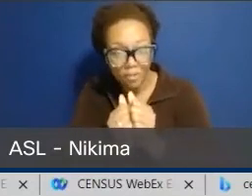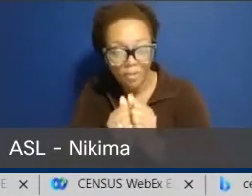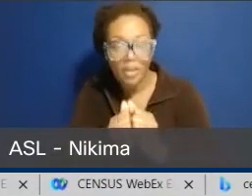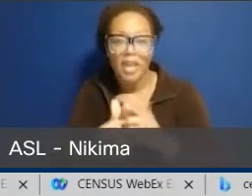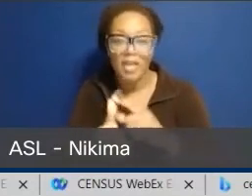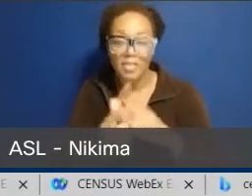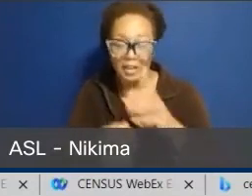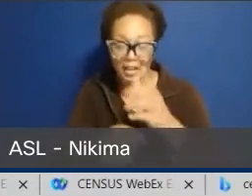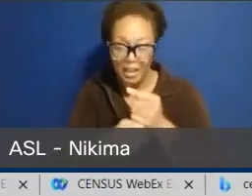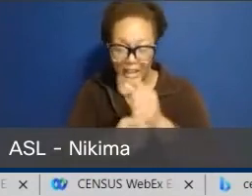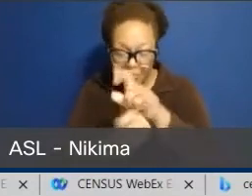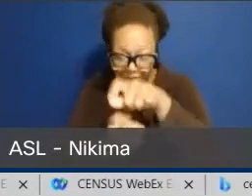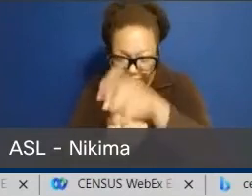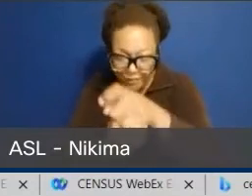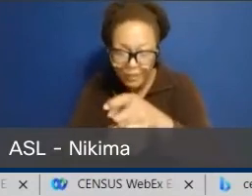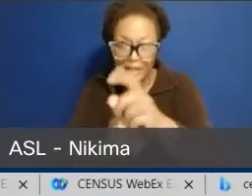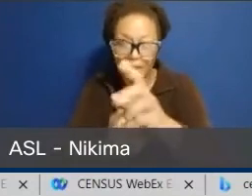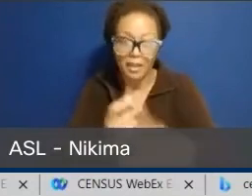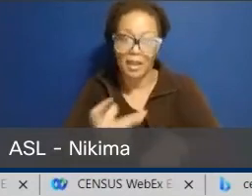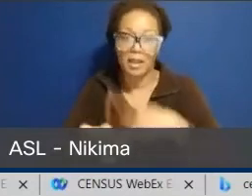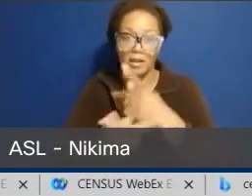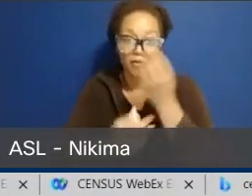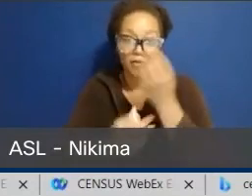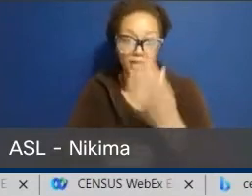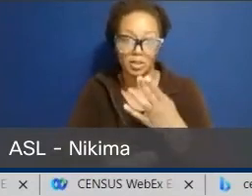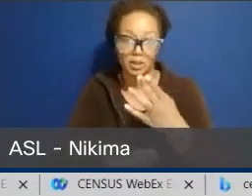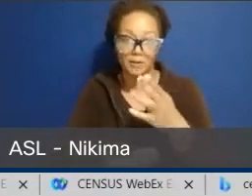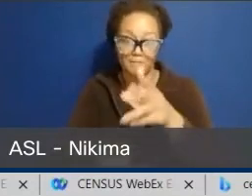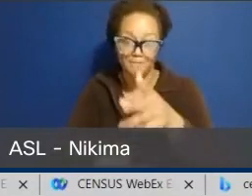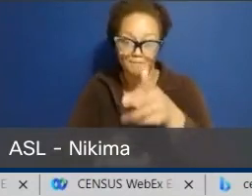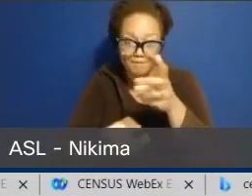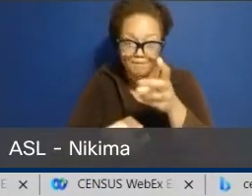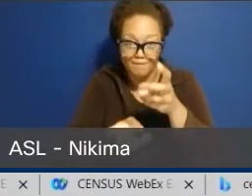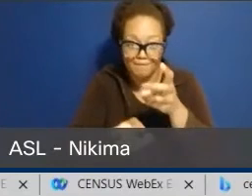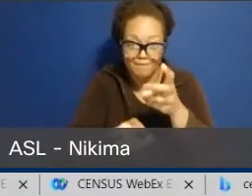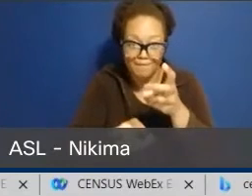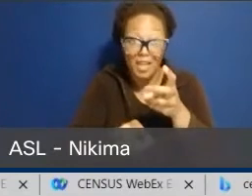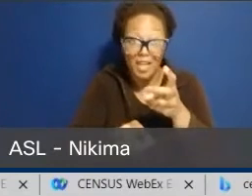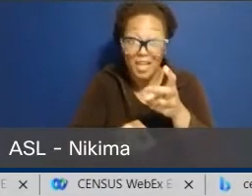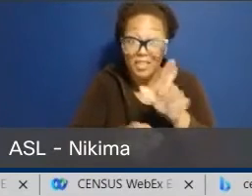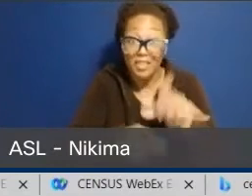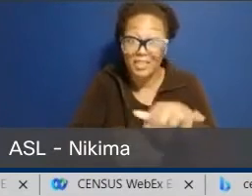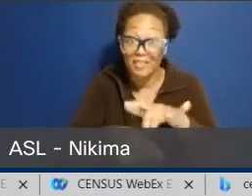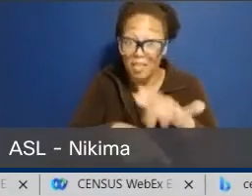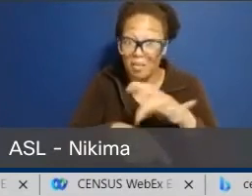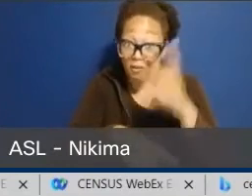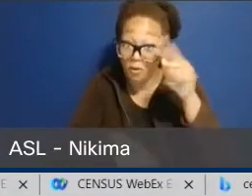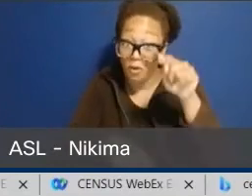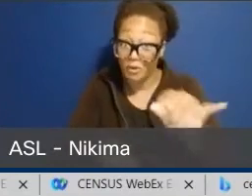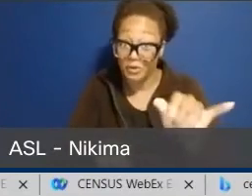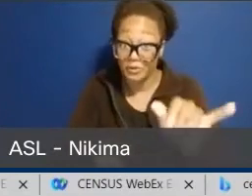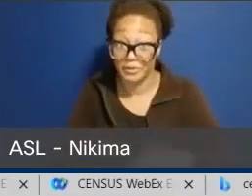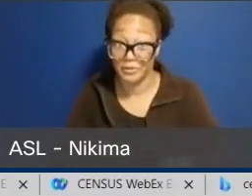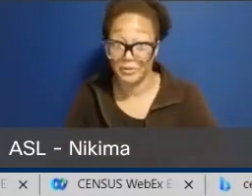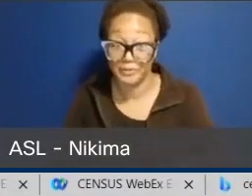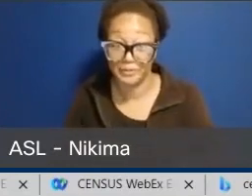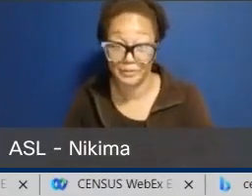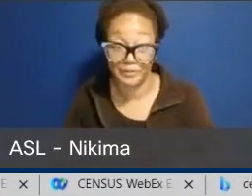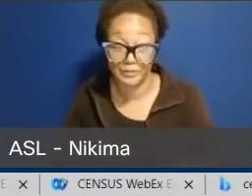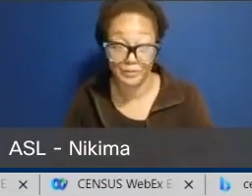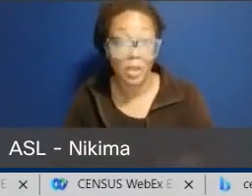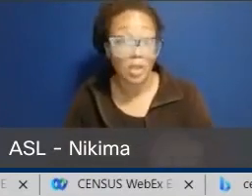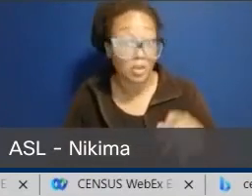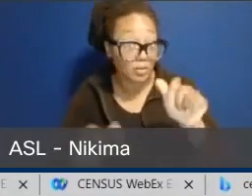slice of information that you want. And that's also available for you to